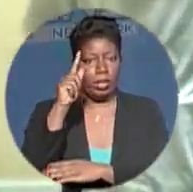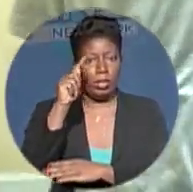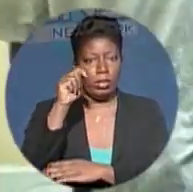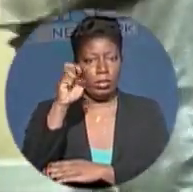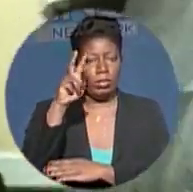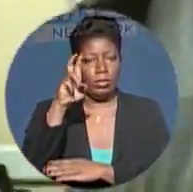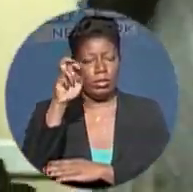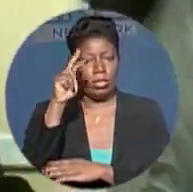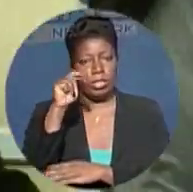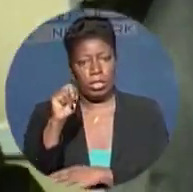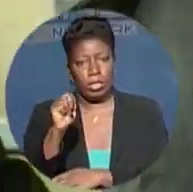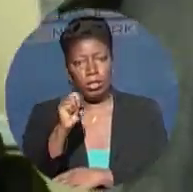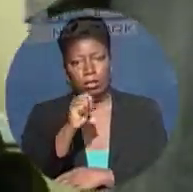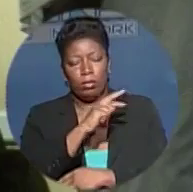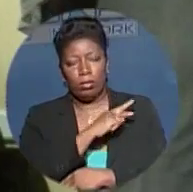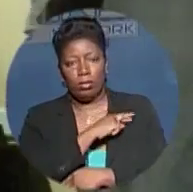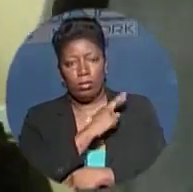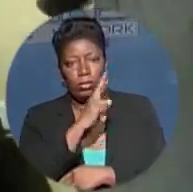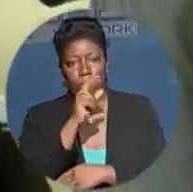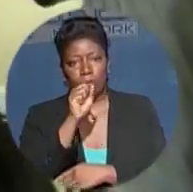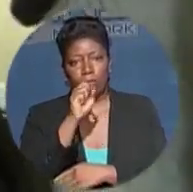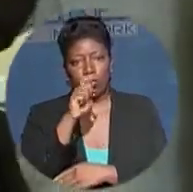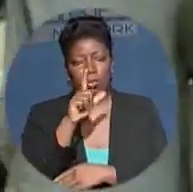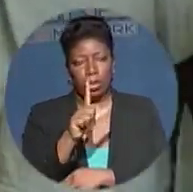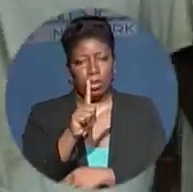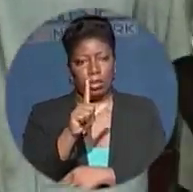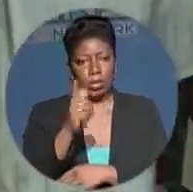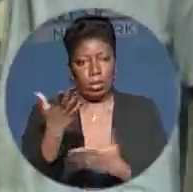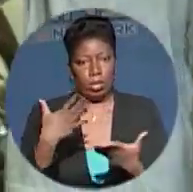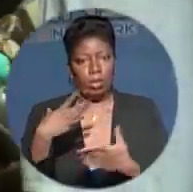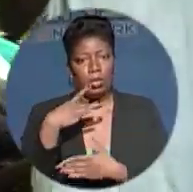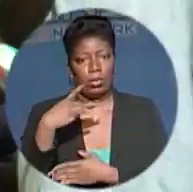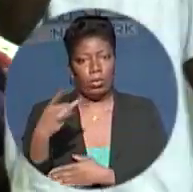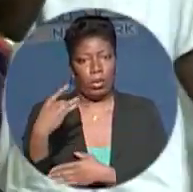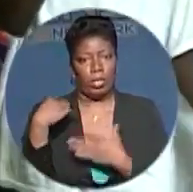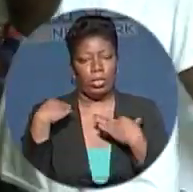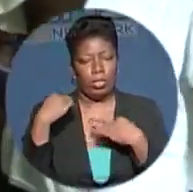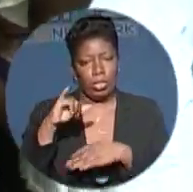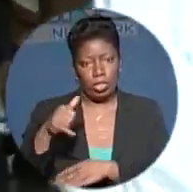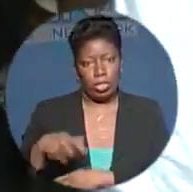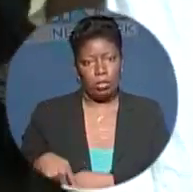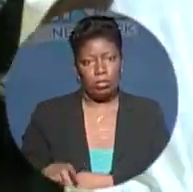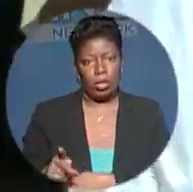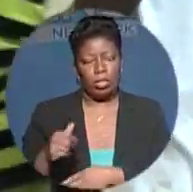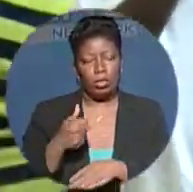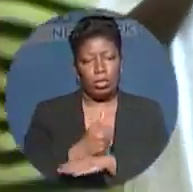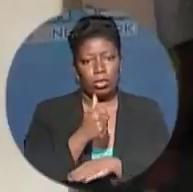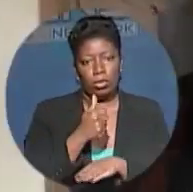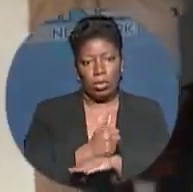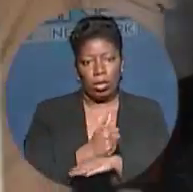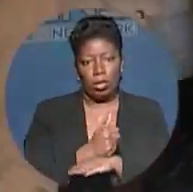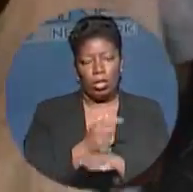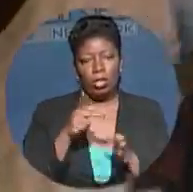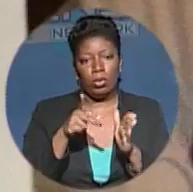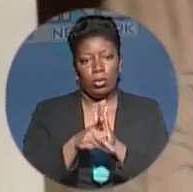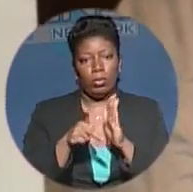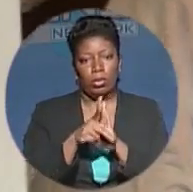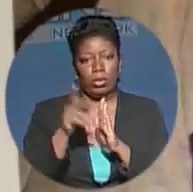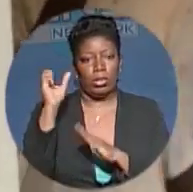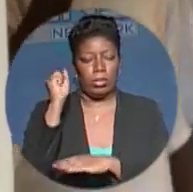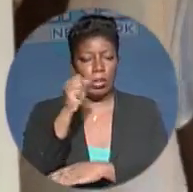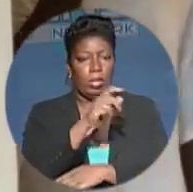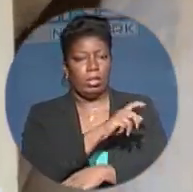Hills, seen here wearing a white t-shirt and jeans pants, was charged with the murder of 31-year-old Tamal Stubbs of Springfield